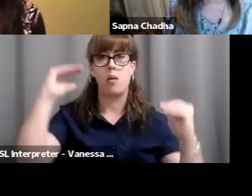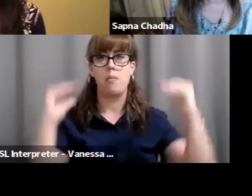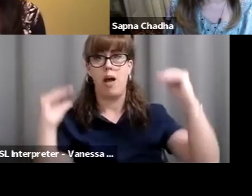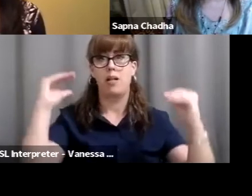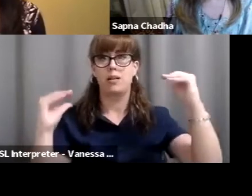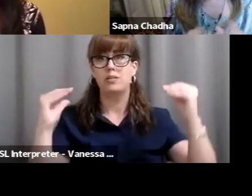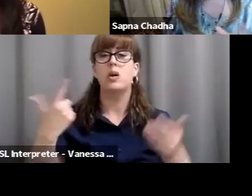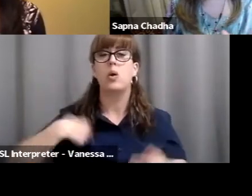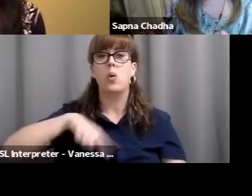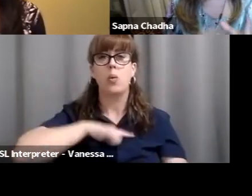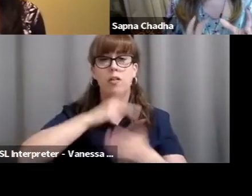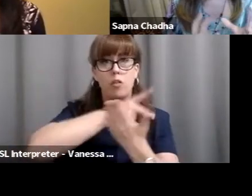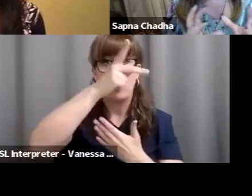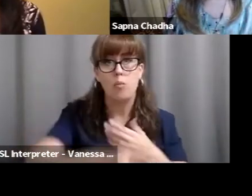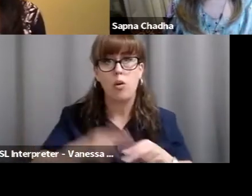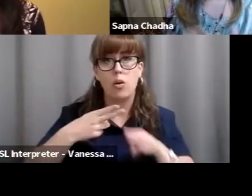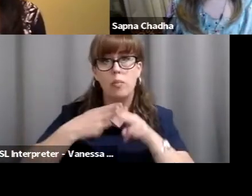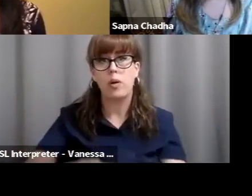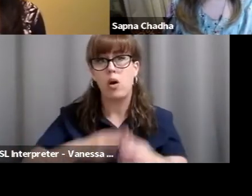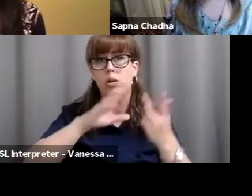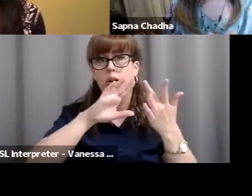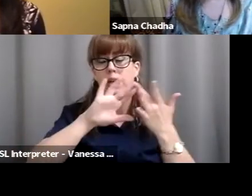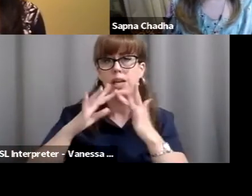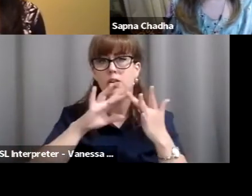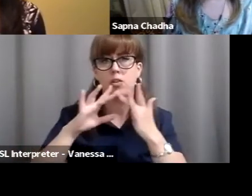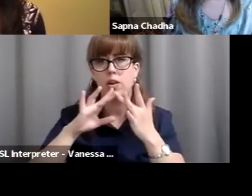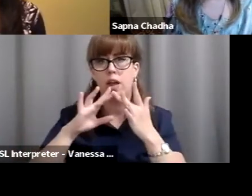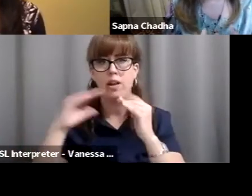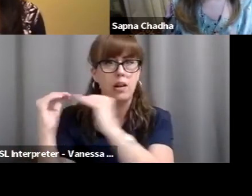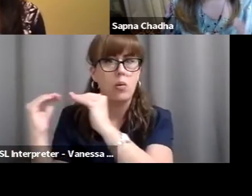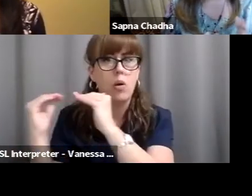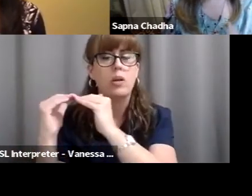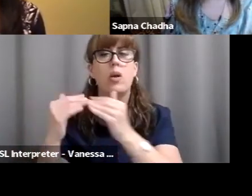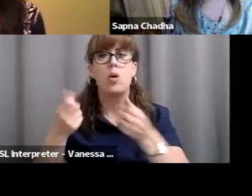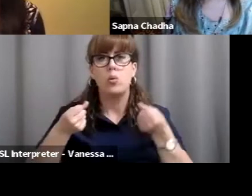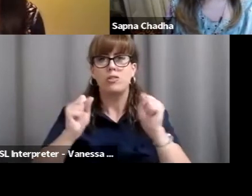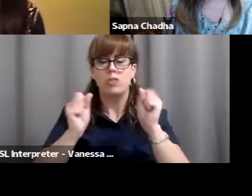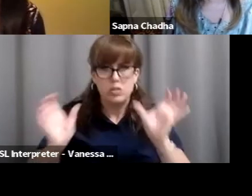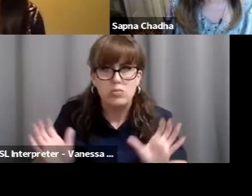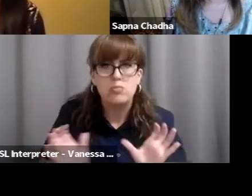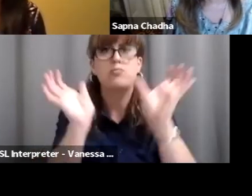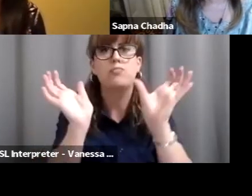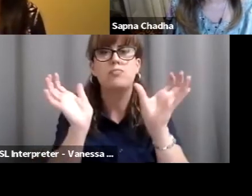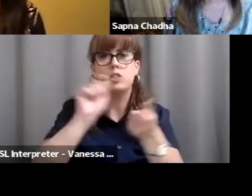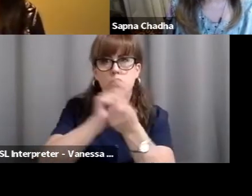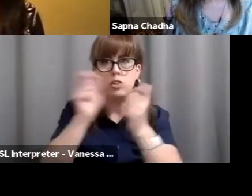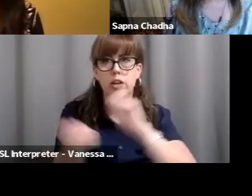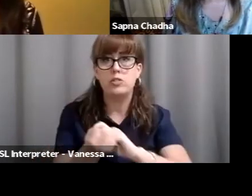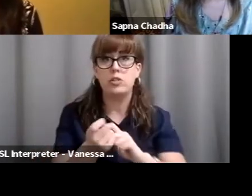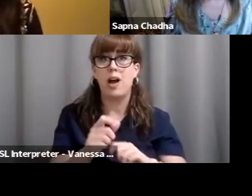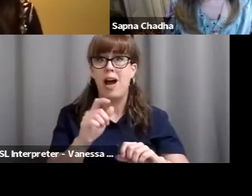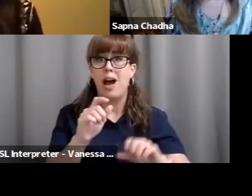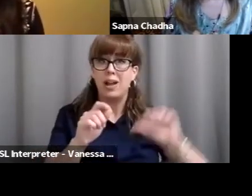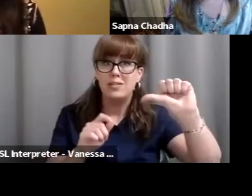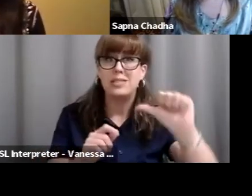Internet Sati, where we've been able to drive change in the ecosystem. We've moved from 1 in every 10 internet users being a